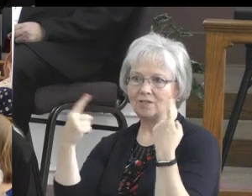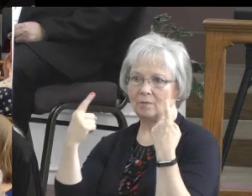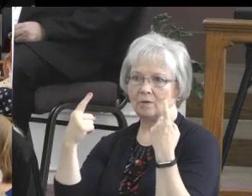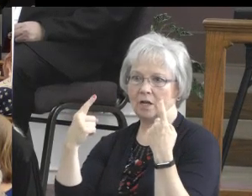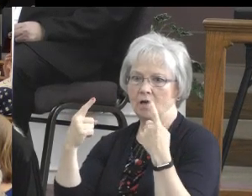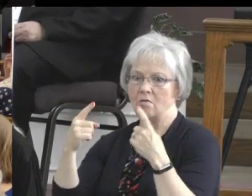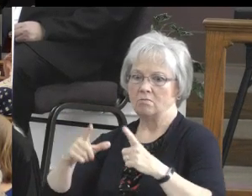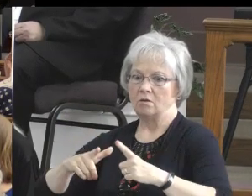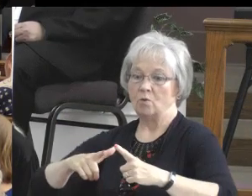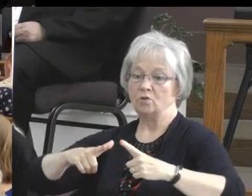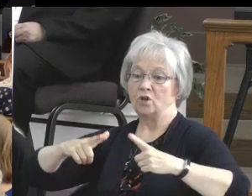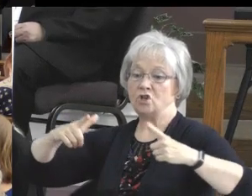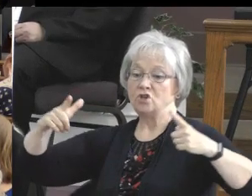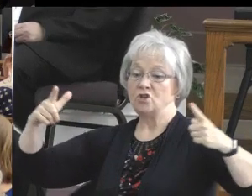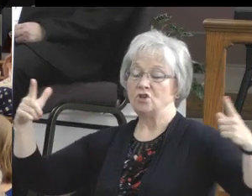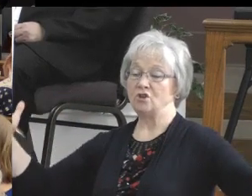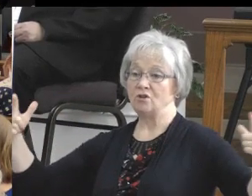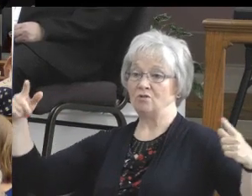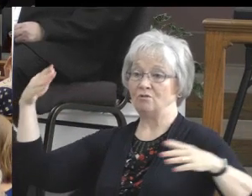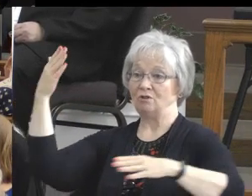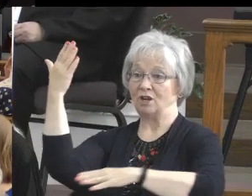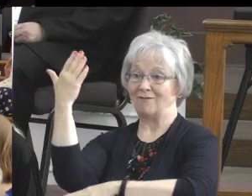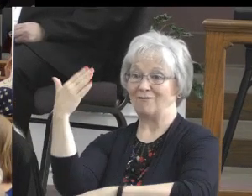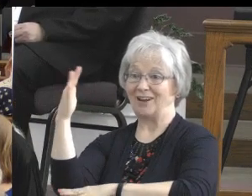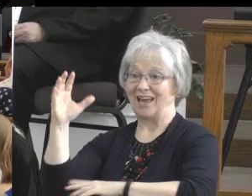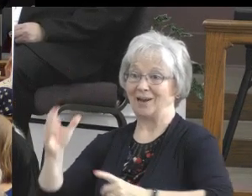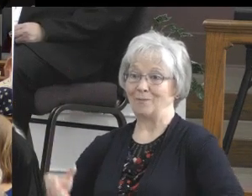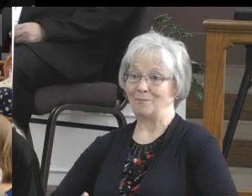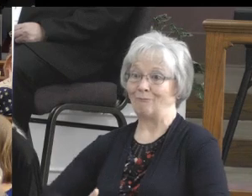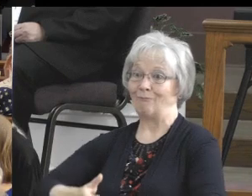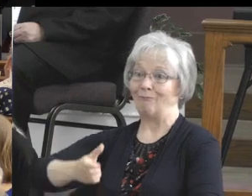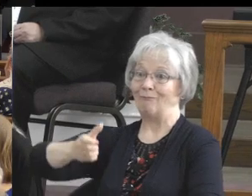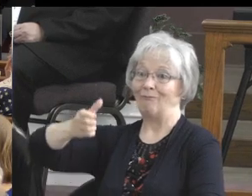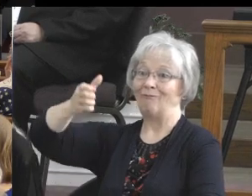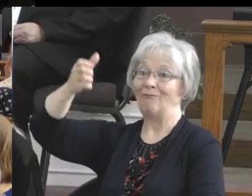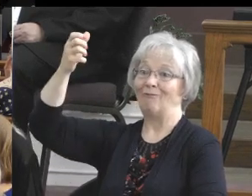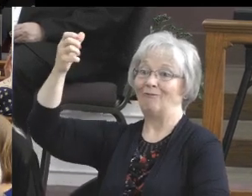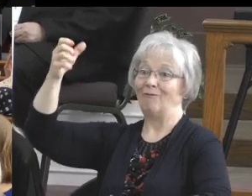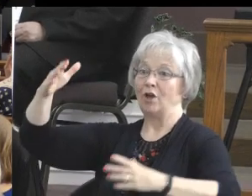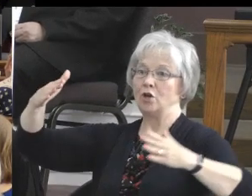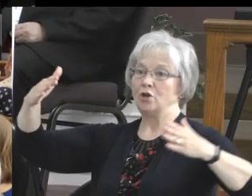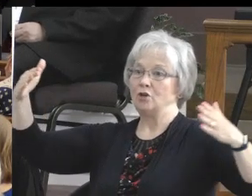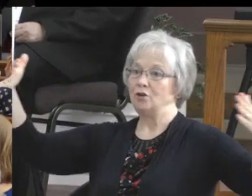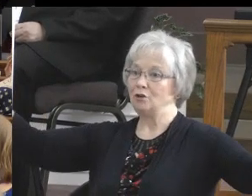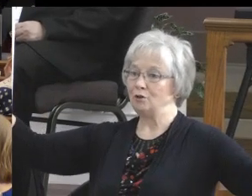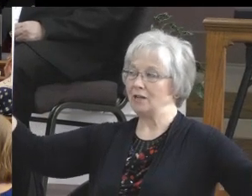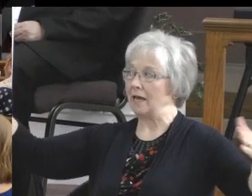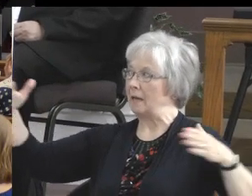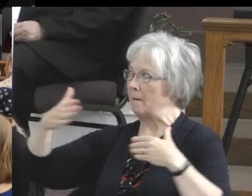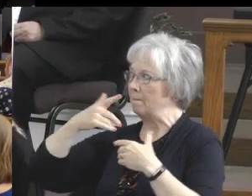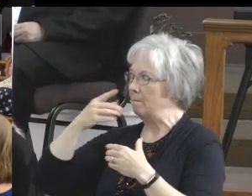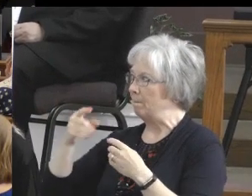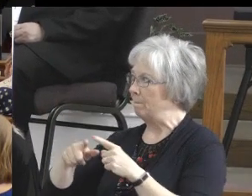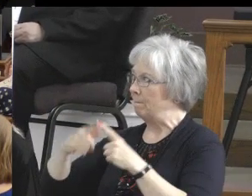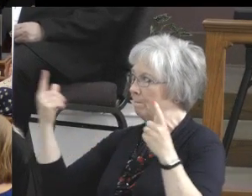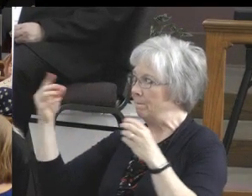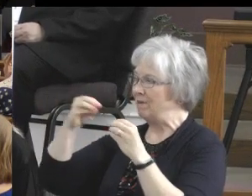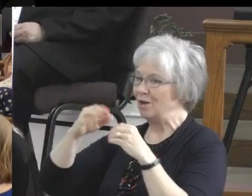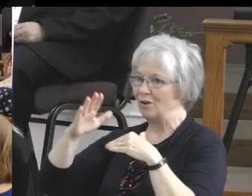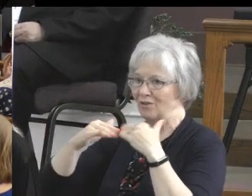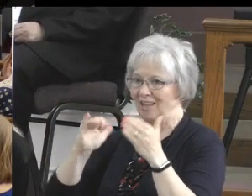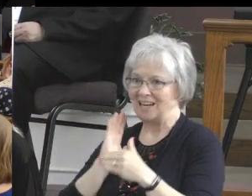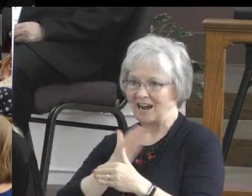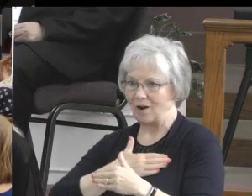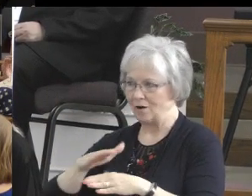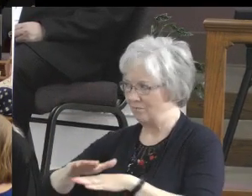flag. In fact, it would take up most of the stage here. This was a huge flag that was put together, and it was raised over